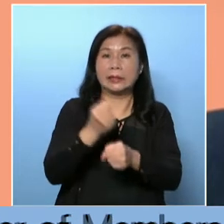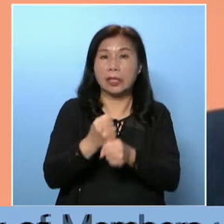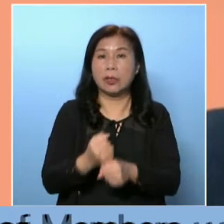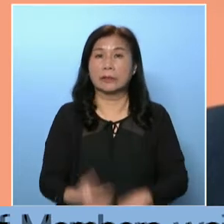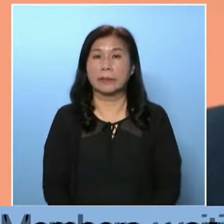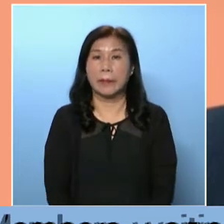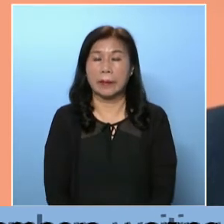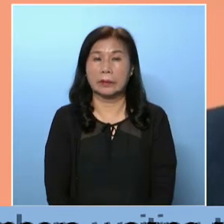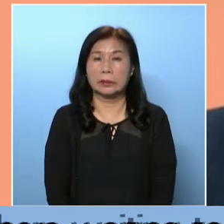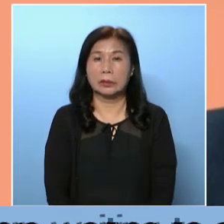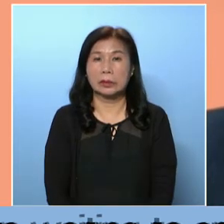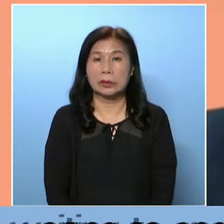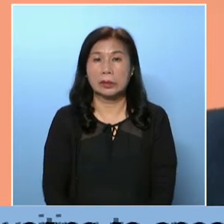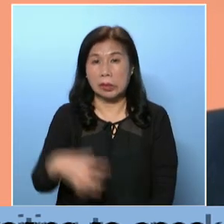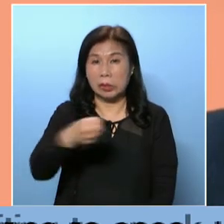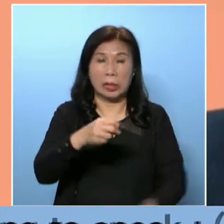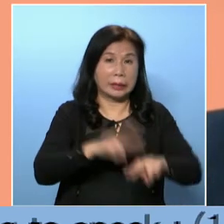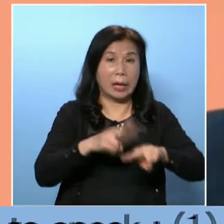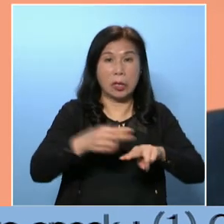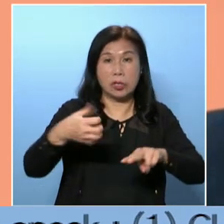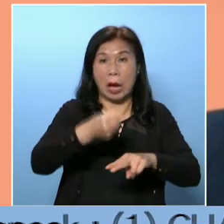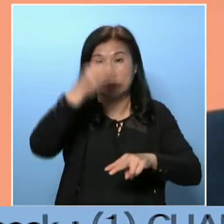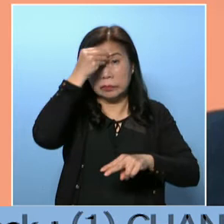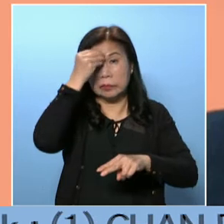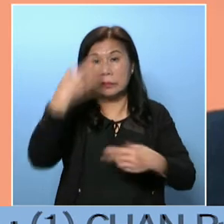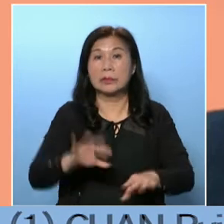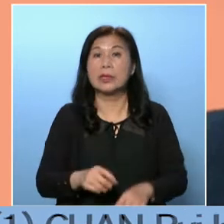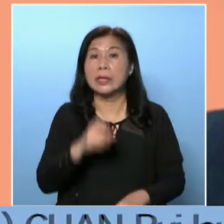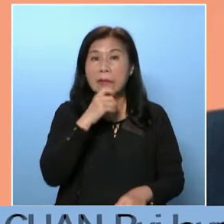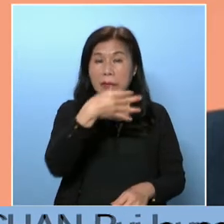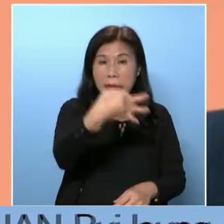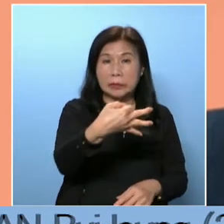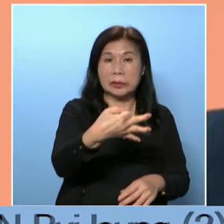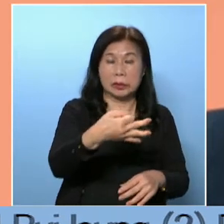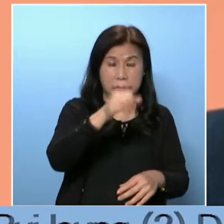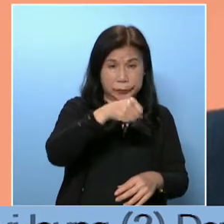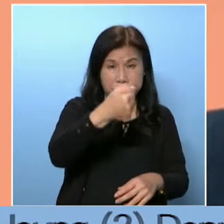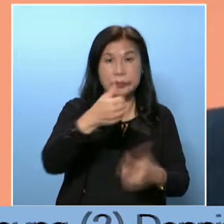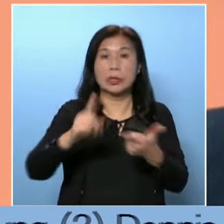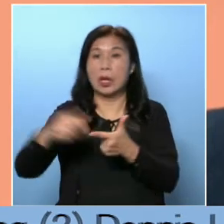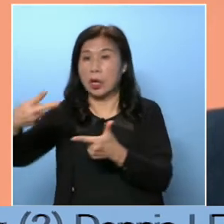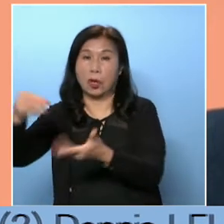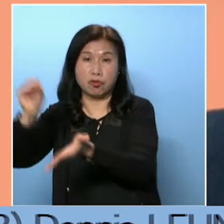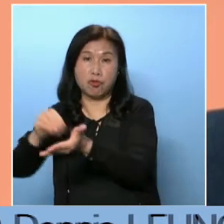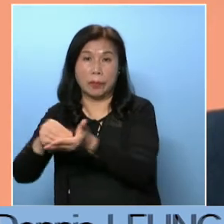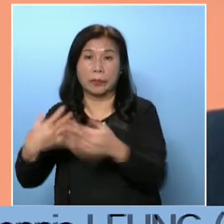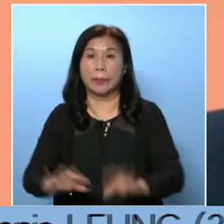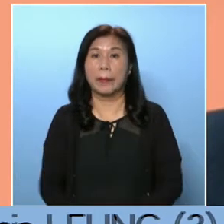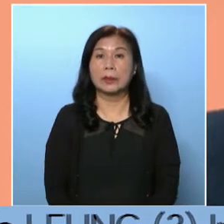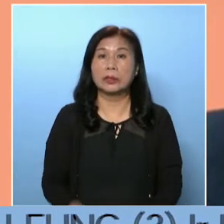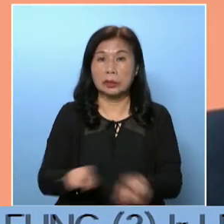Now, we have to jumpstart our system so that tests can be performed immediately. Now, the